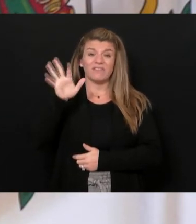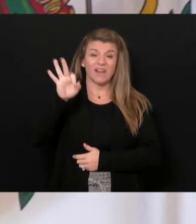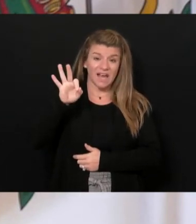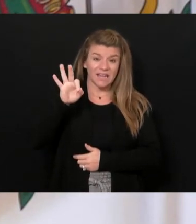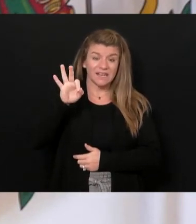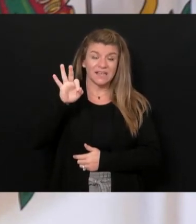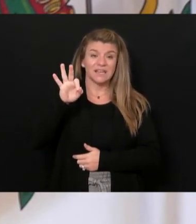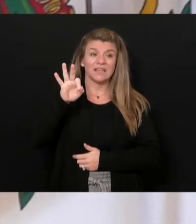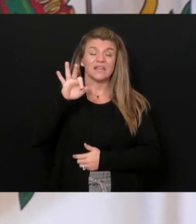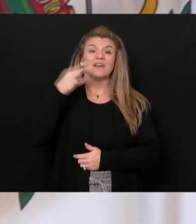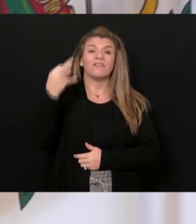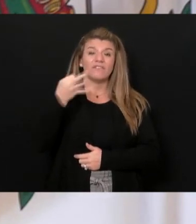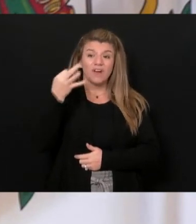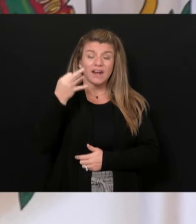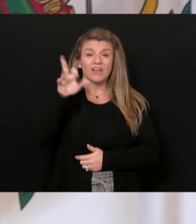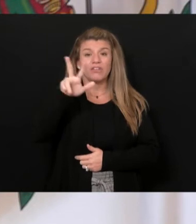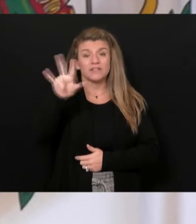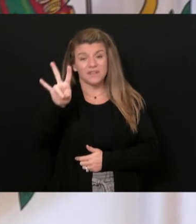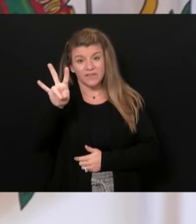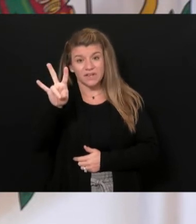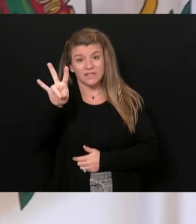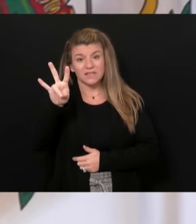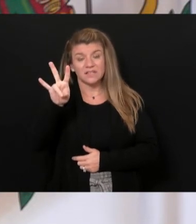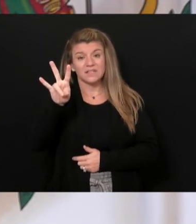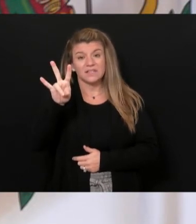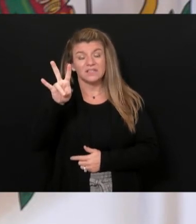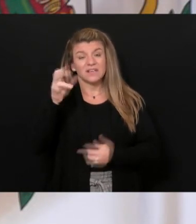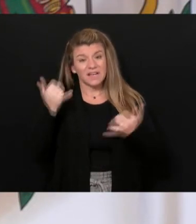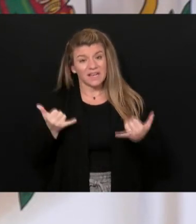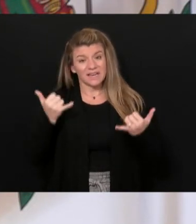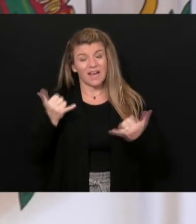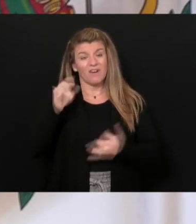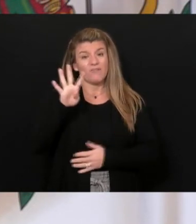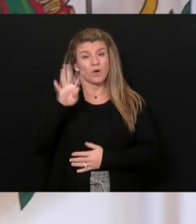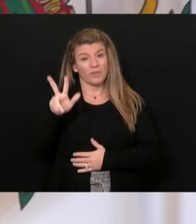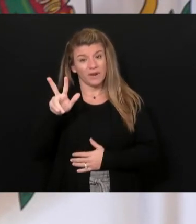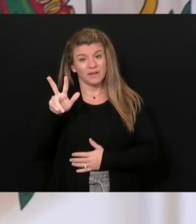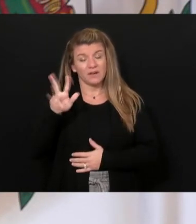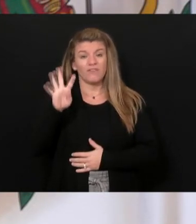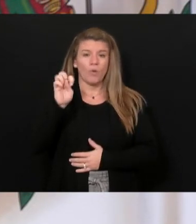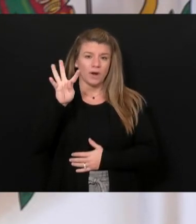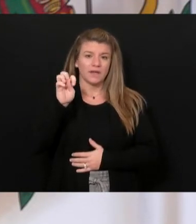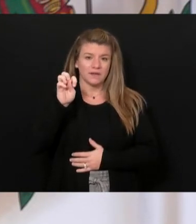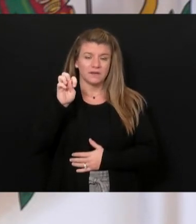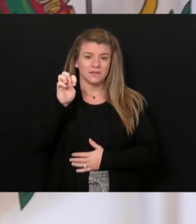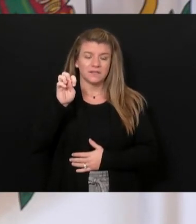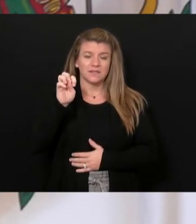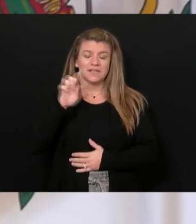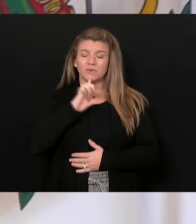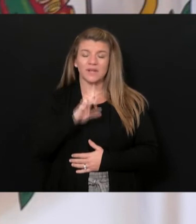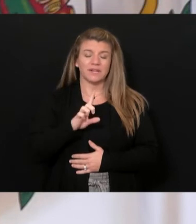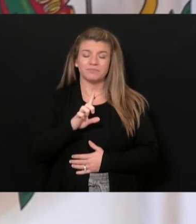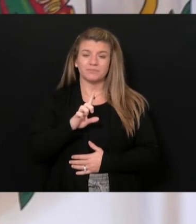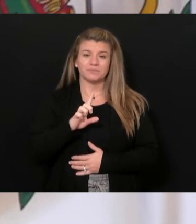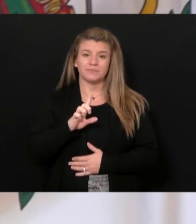59, Friday 37, and now 43 or 40. It's